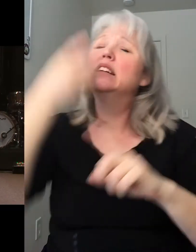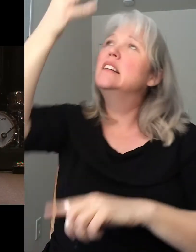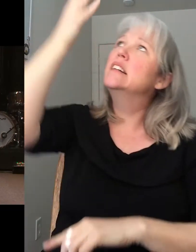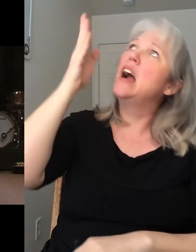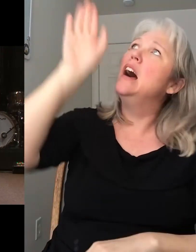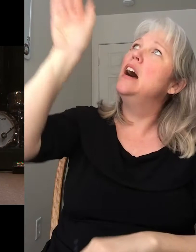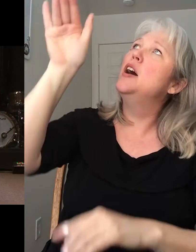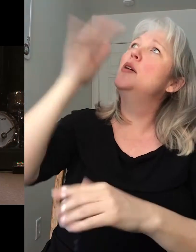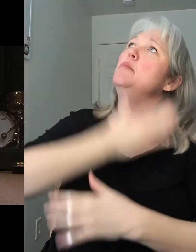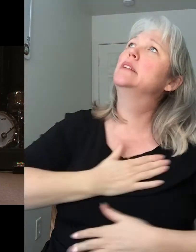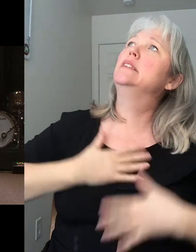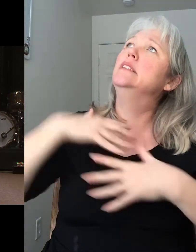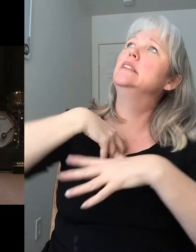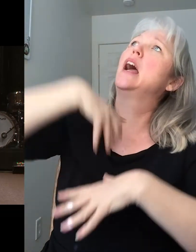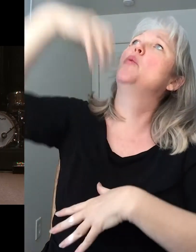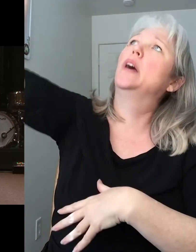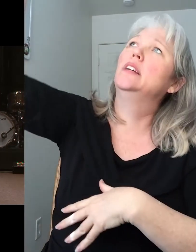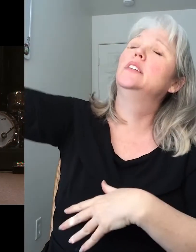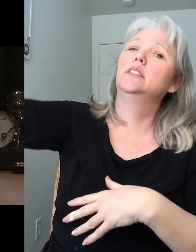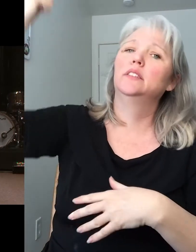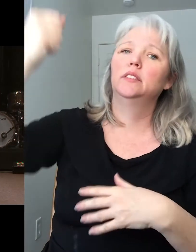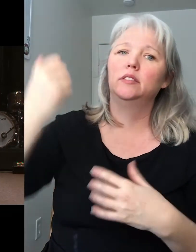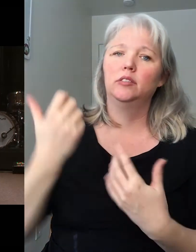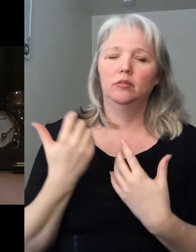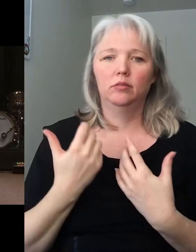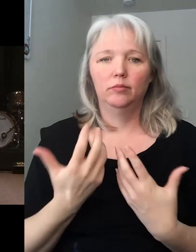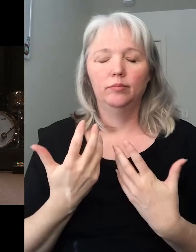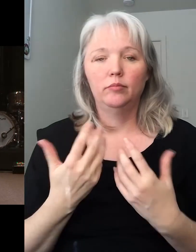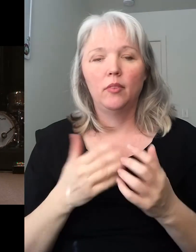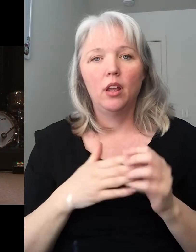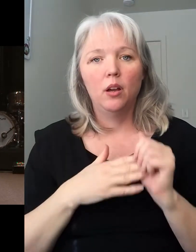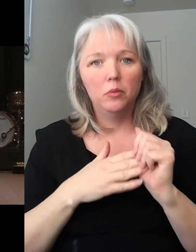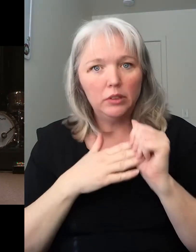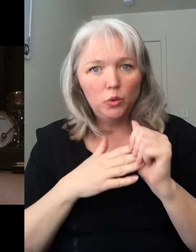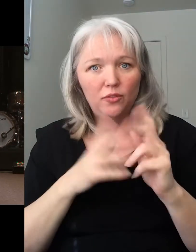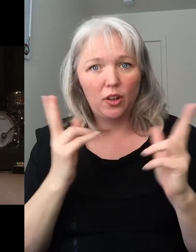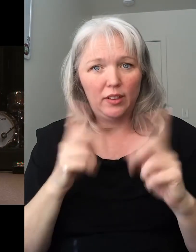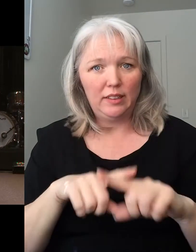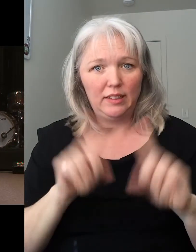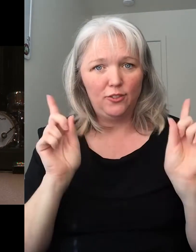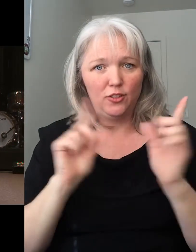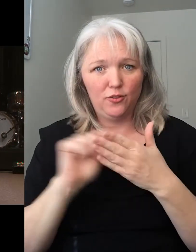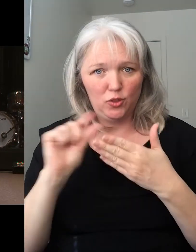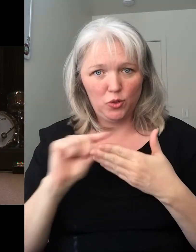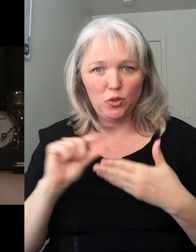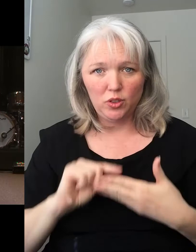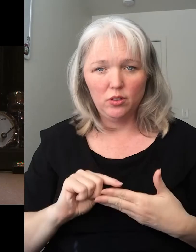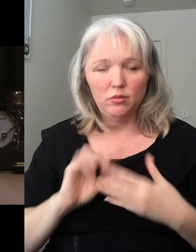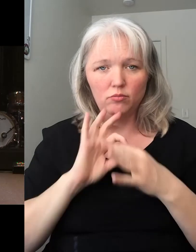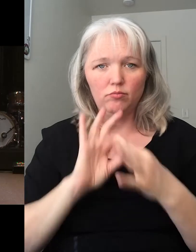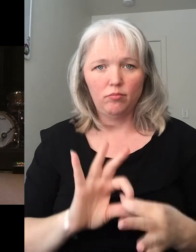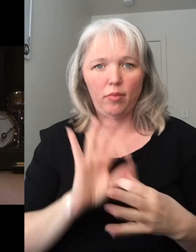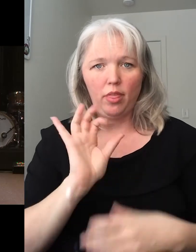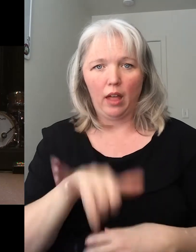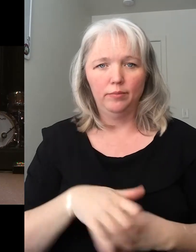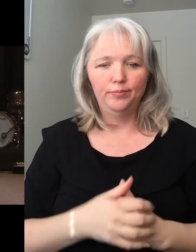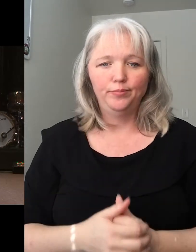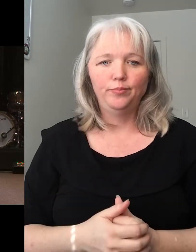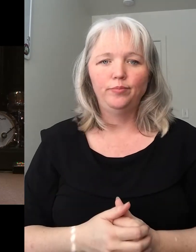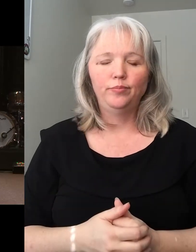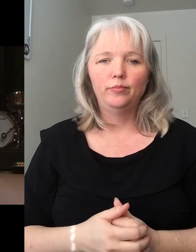God, please take it away. Now I'm going to lead you to a very, very different verse in regard to